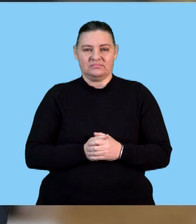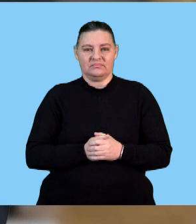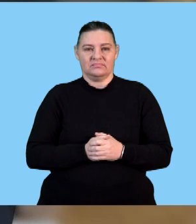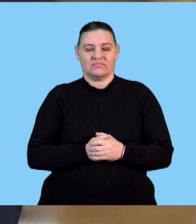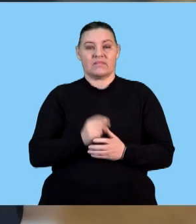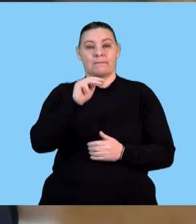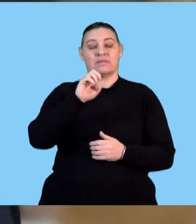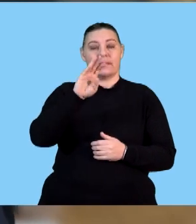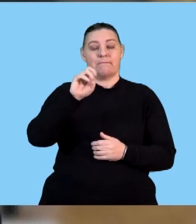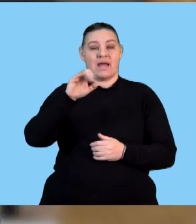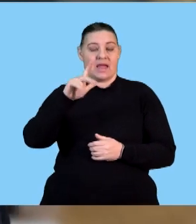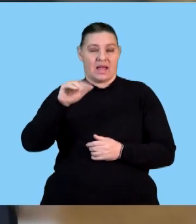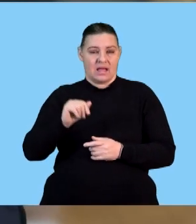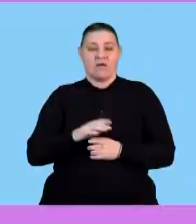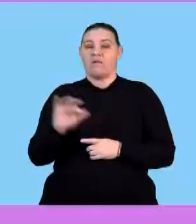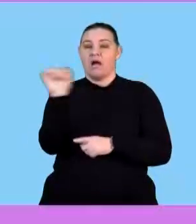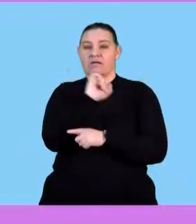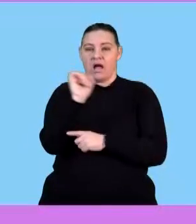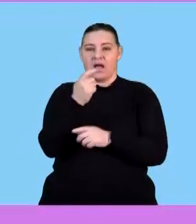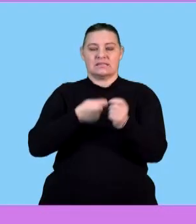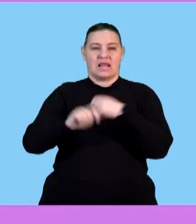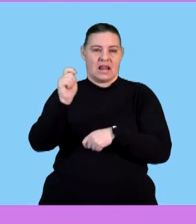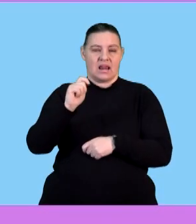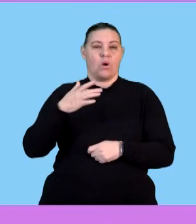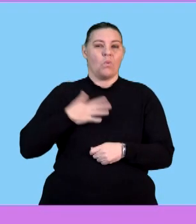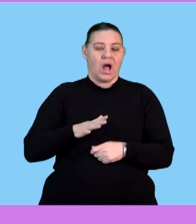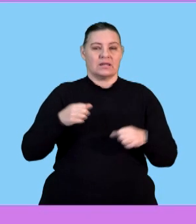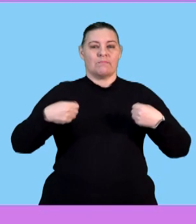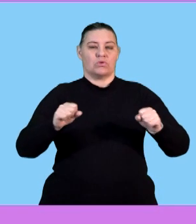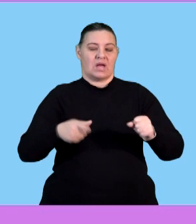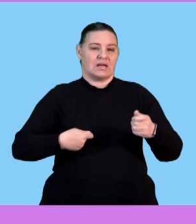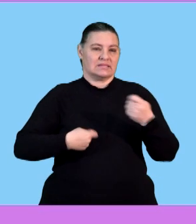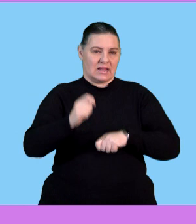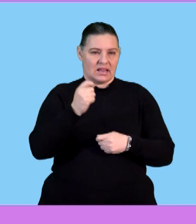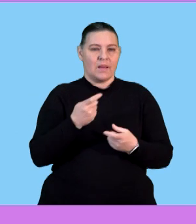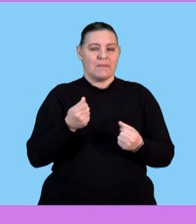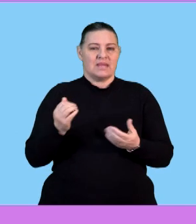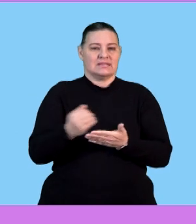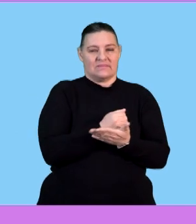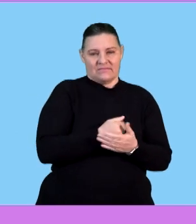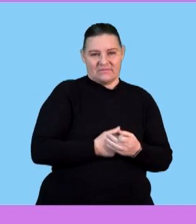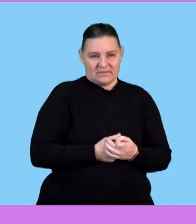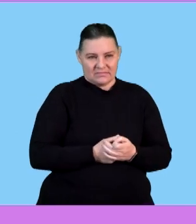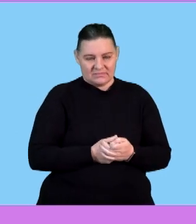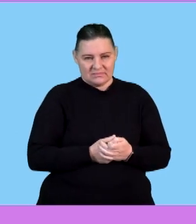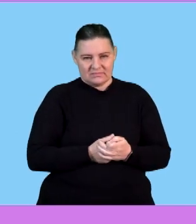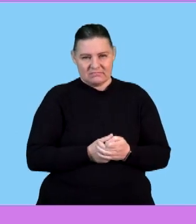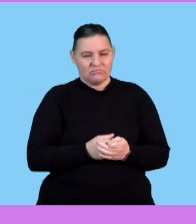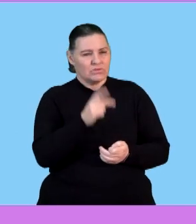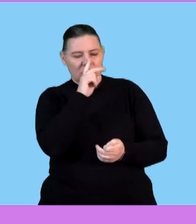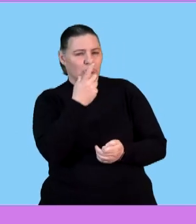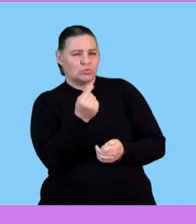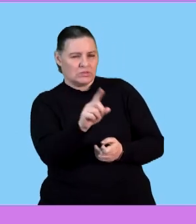Mr. Mbele decides to sell one of his cars and wants to buy a motorcycle in order to save money. All right, let's see what we've got to do